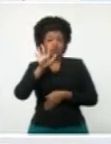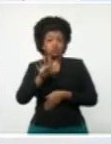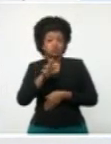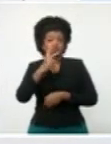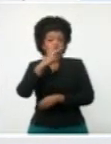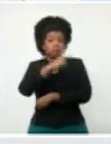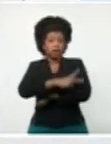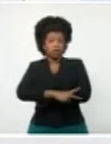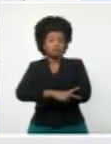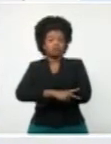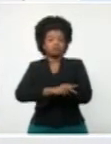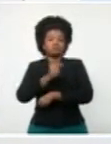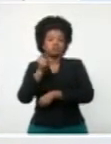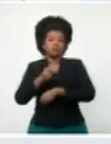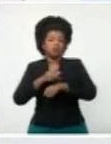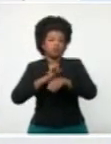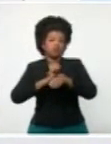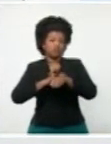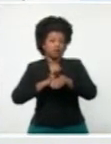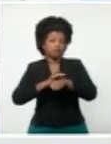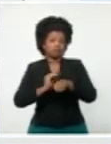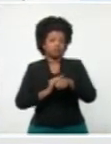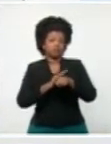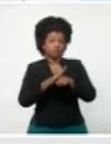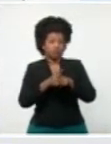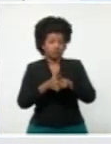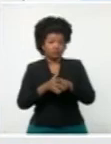The confirmed cases number stands at